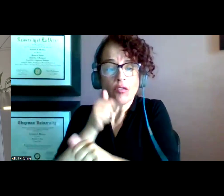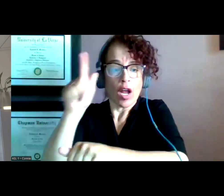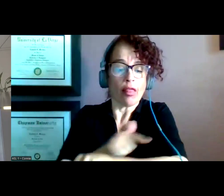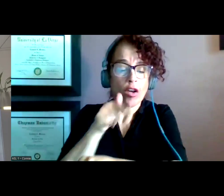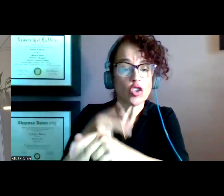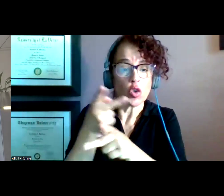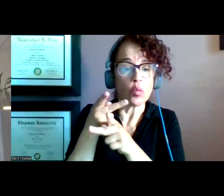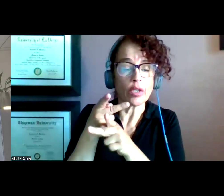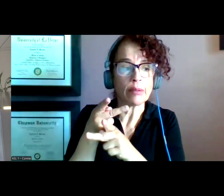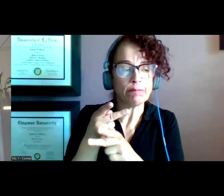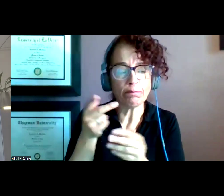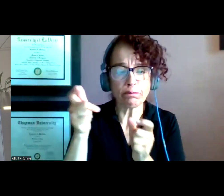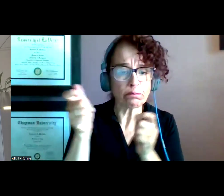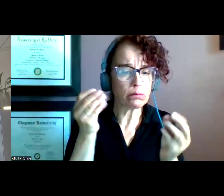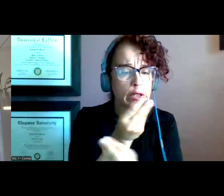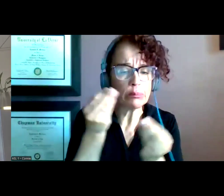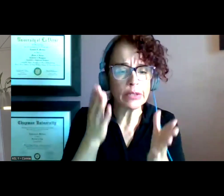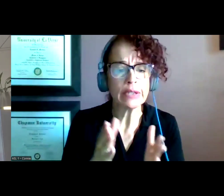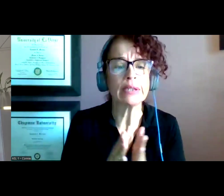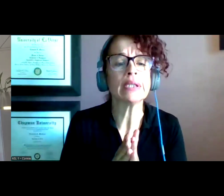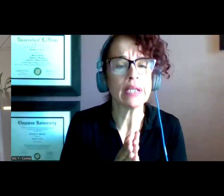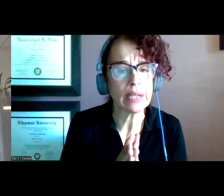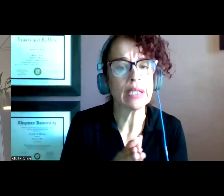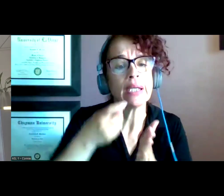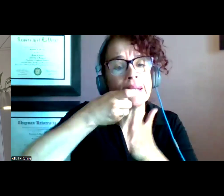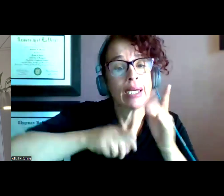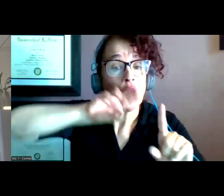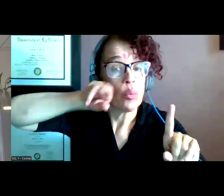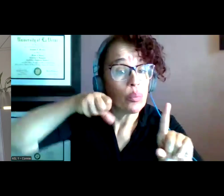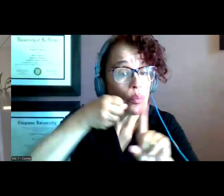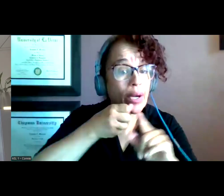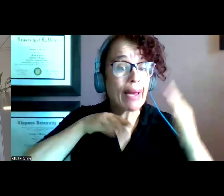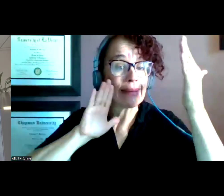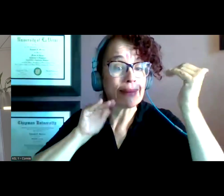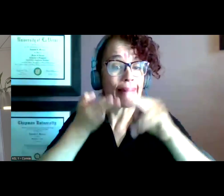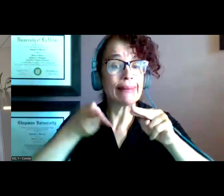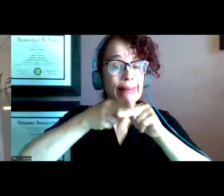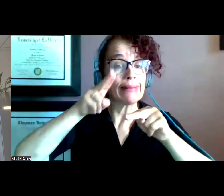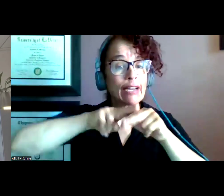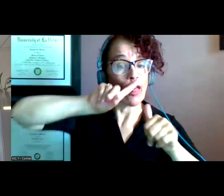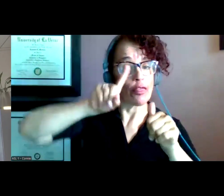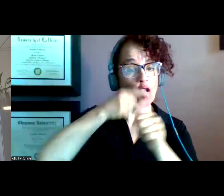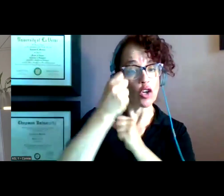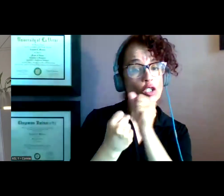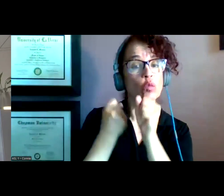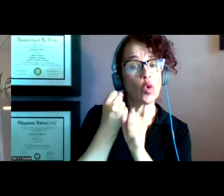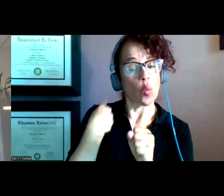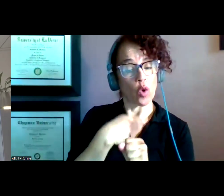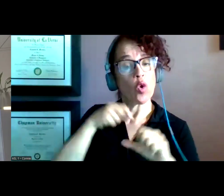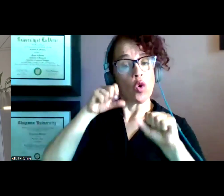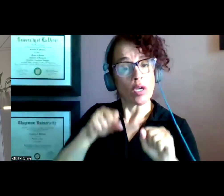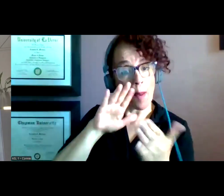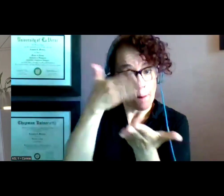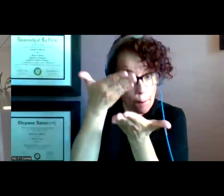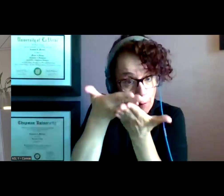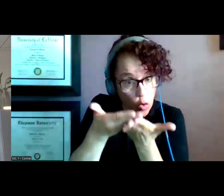care admissions. This positive impact is expected to increase. This is the first year that we were able to prove